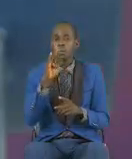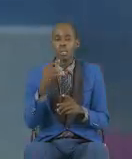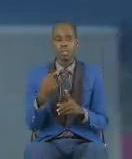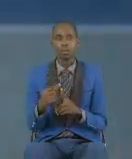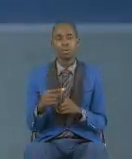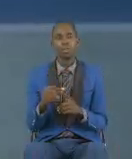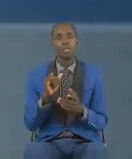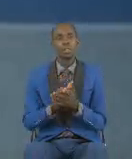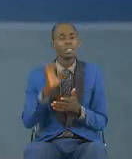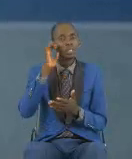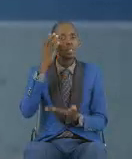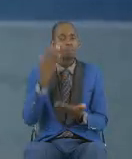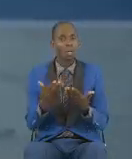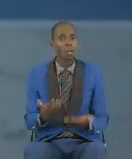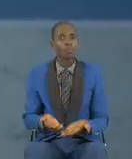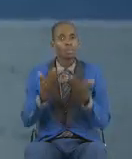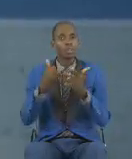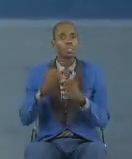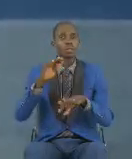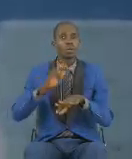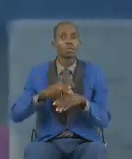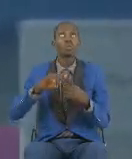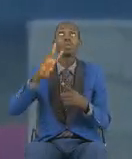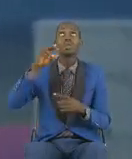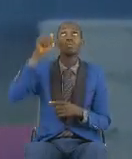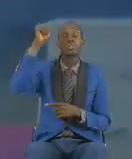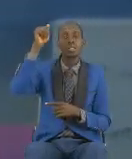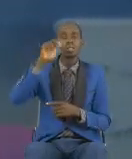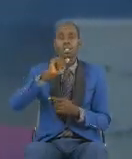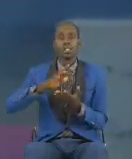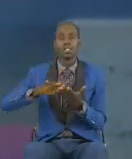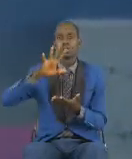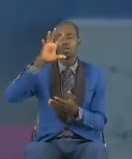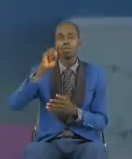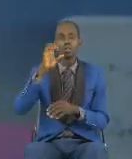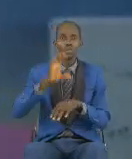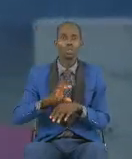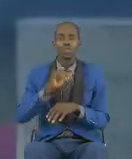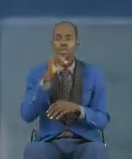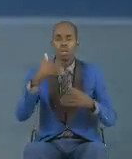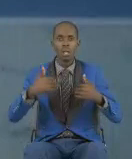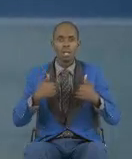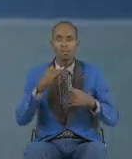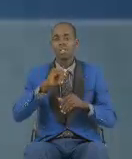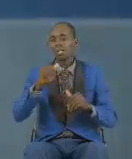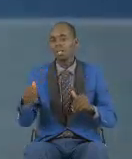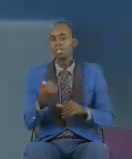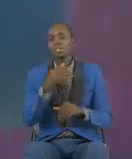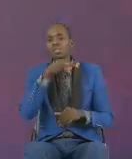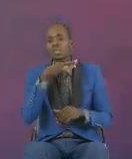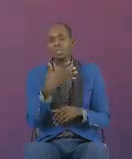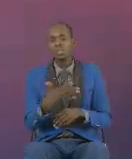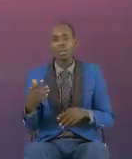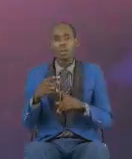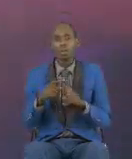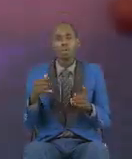unto himself a glorious church, not having spot or wrinkle or any such thing, but that it should